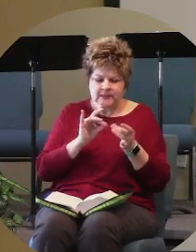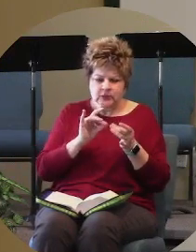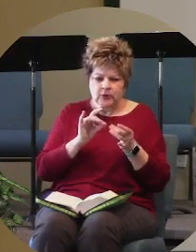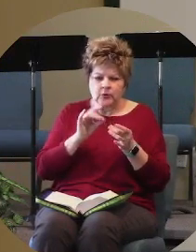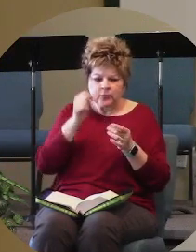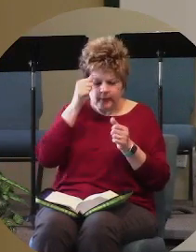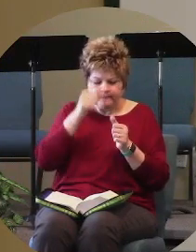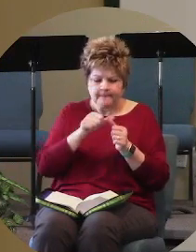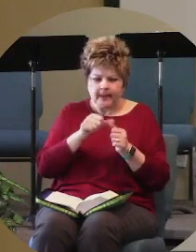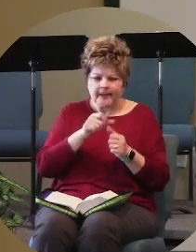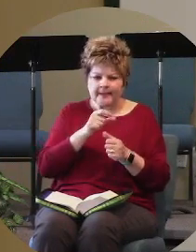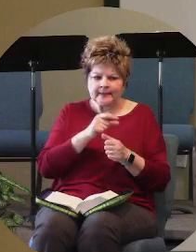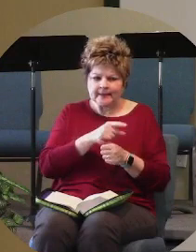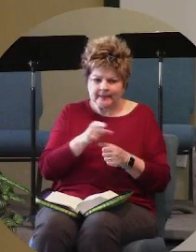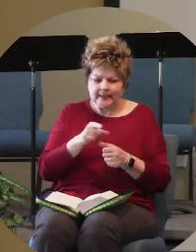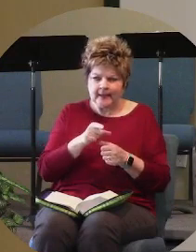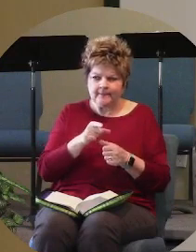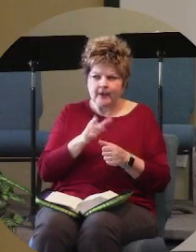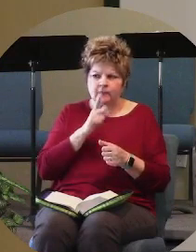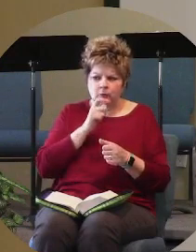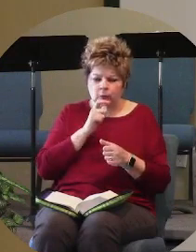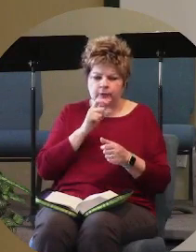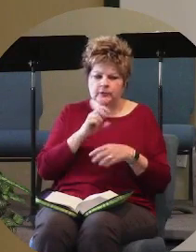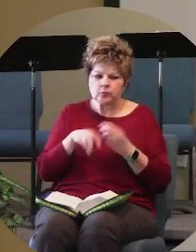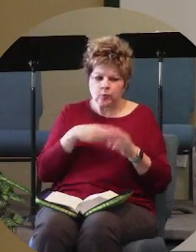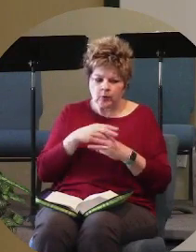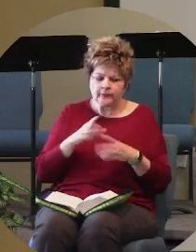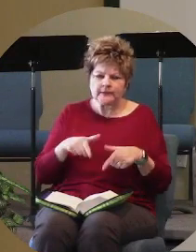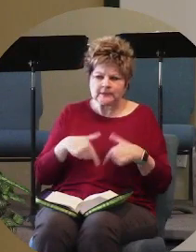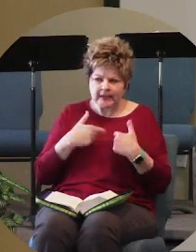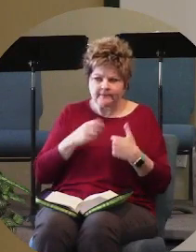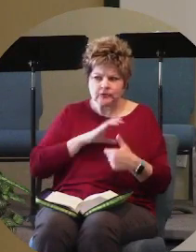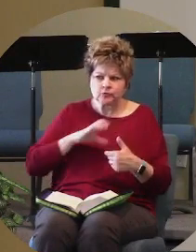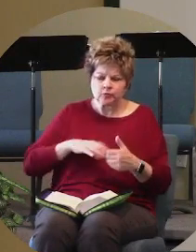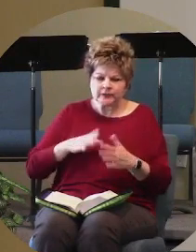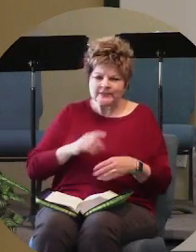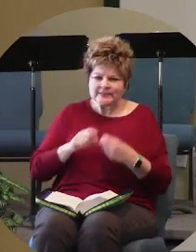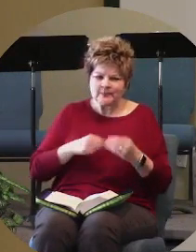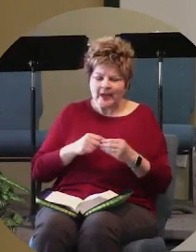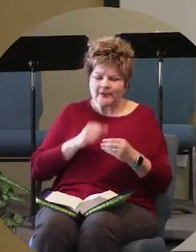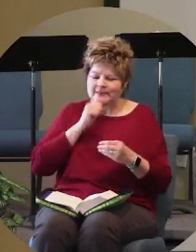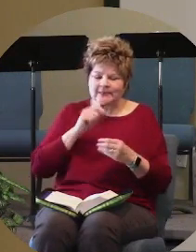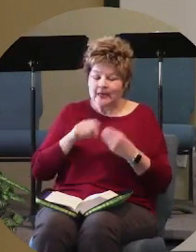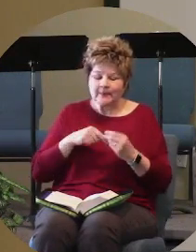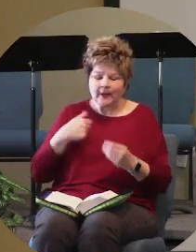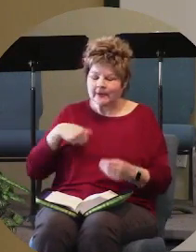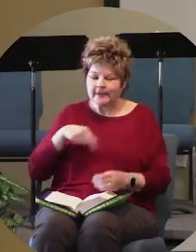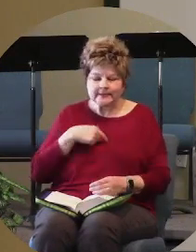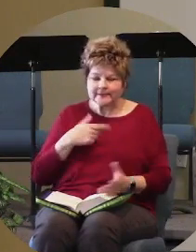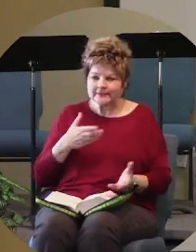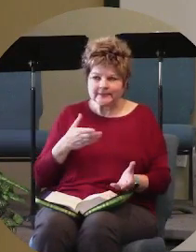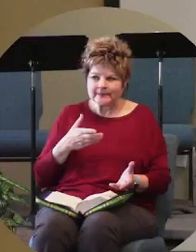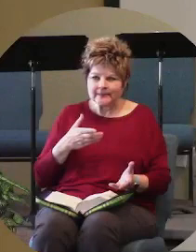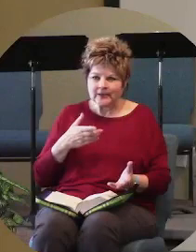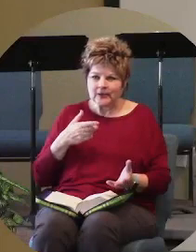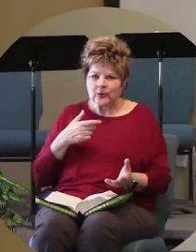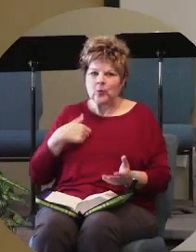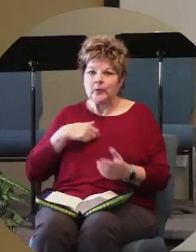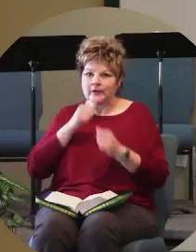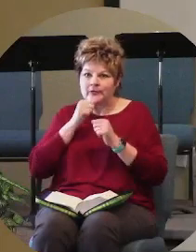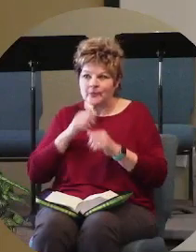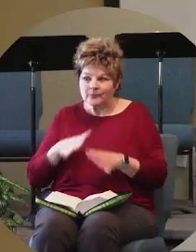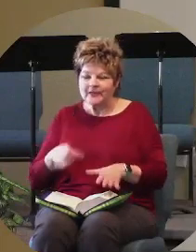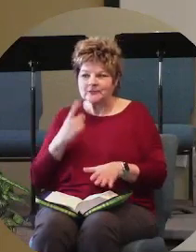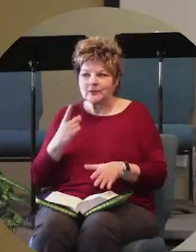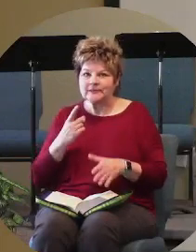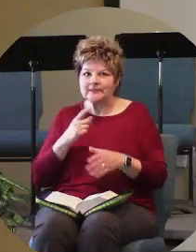who this world, this life, this Christianity is about. It's not about us. We're the blessed ones. It's